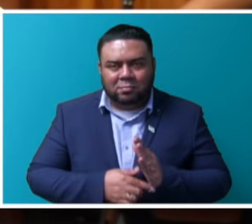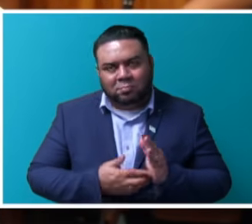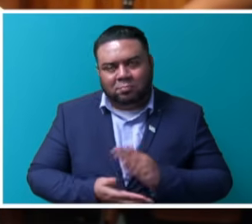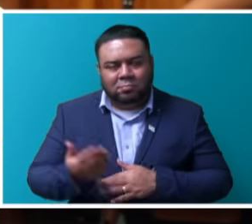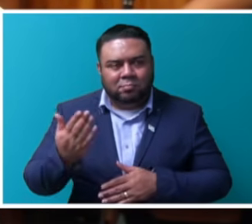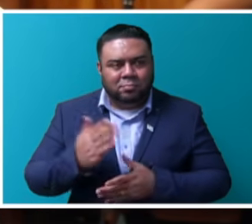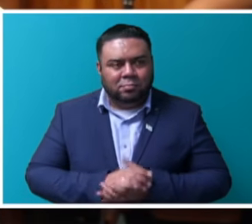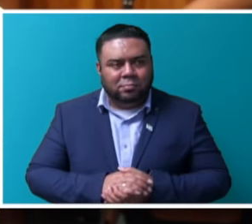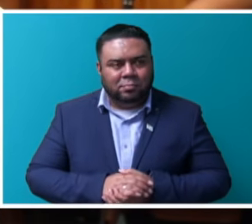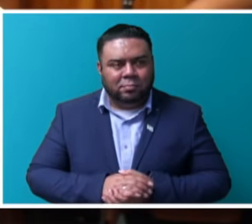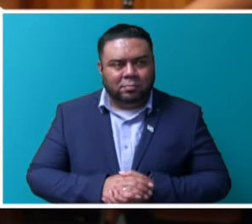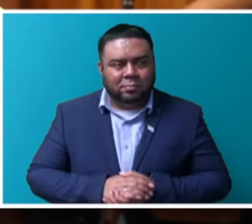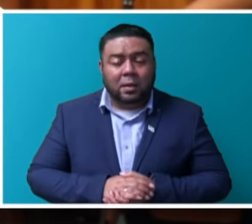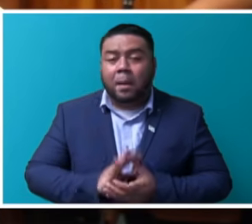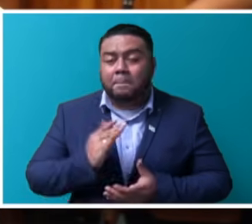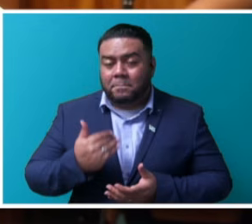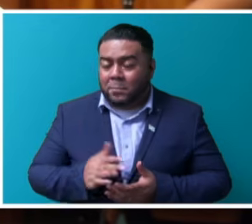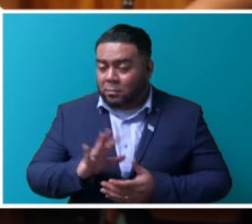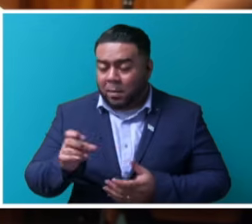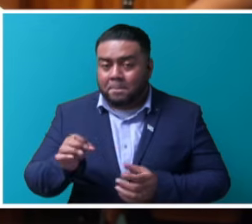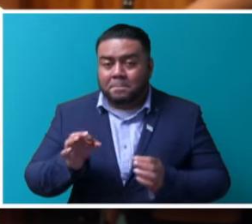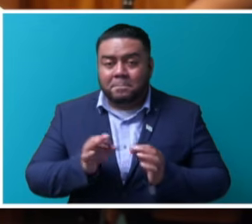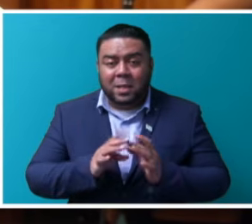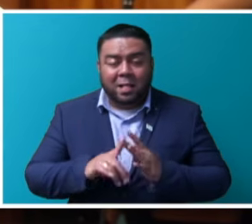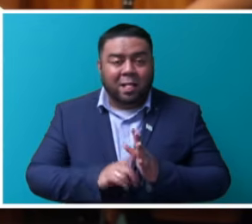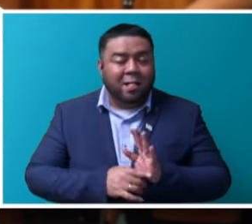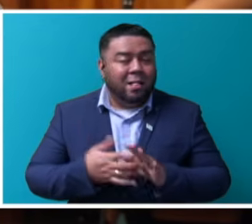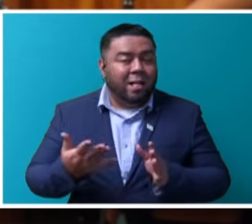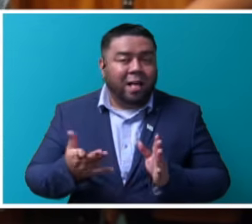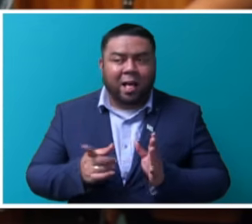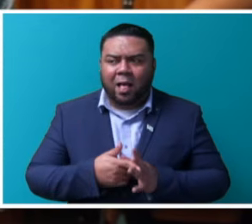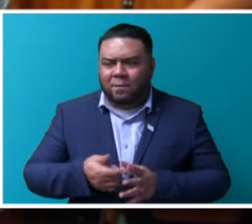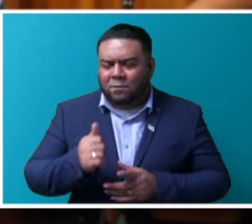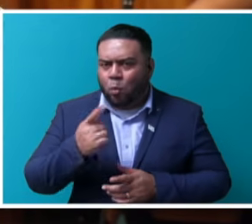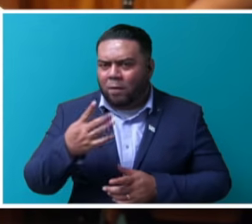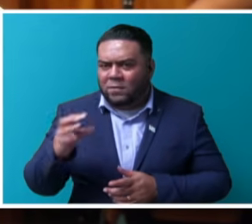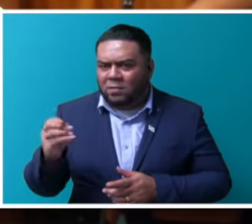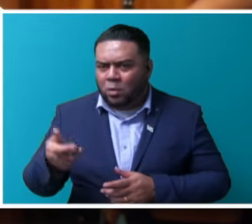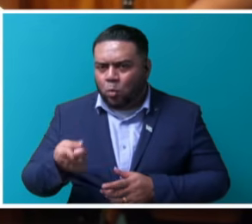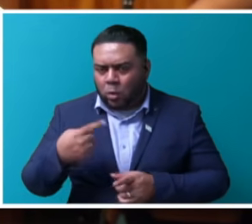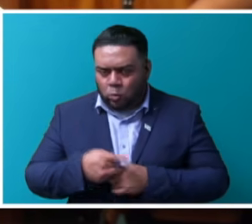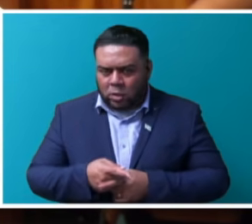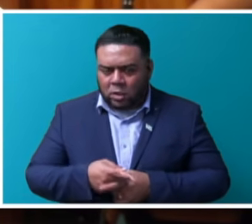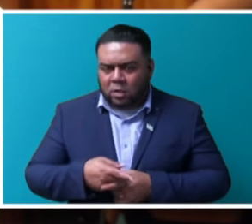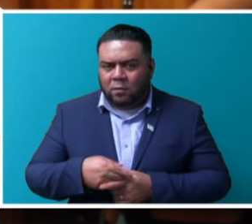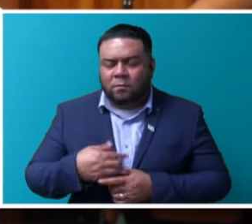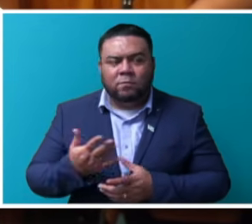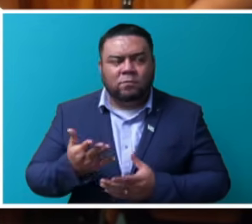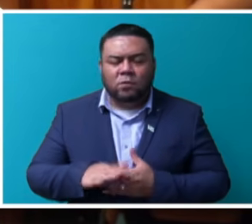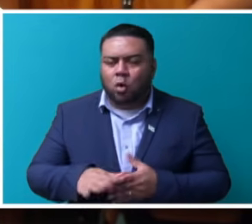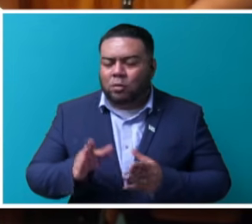classes. Apart from this, the meal allowance has been increased from $150 per week to $250 per week, commencing from semester